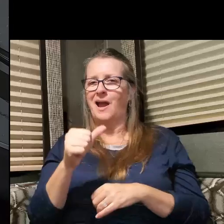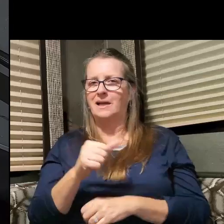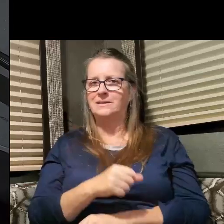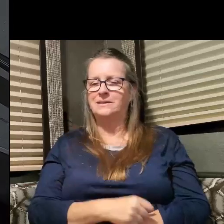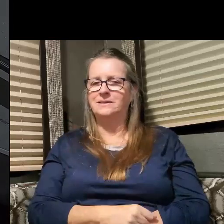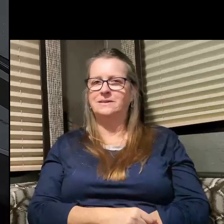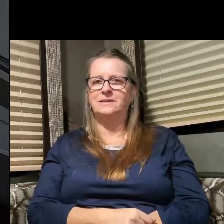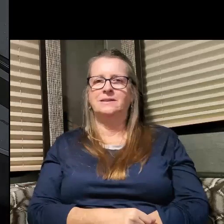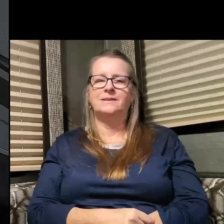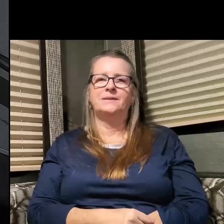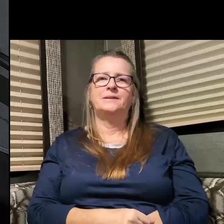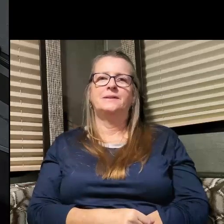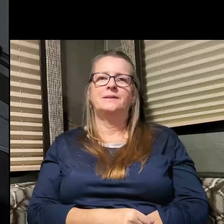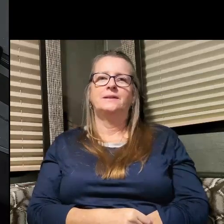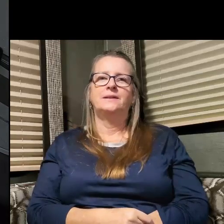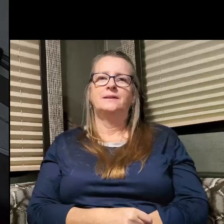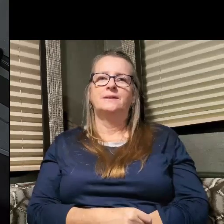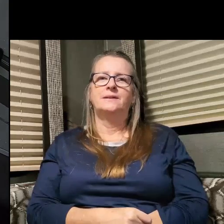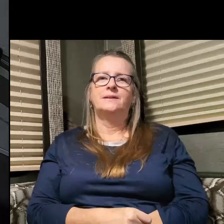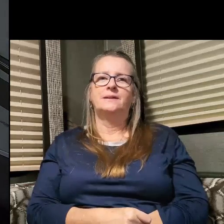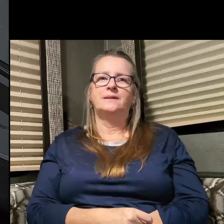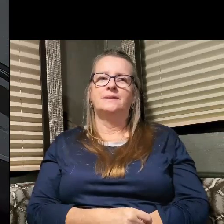Many times I thought, oh, we're good. We're not good.